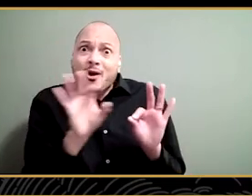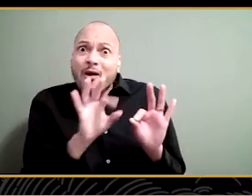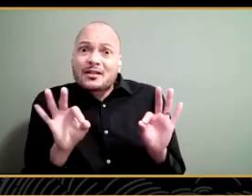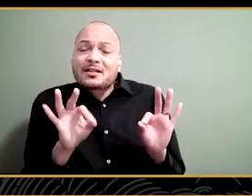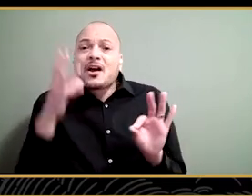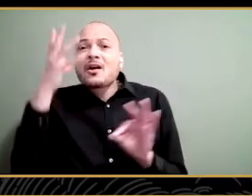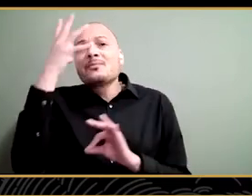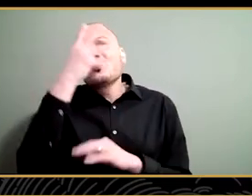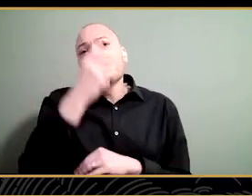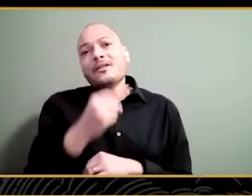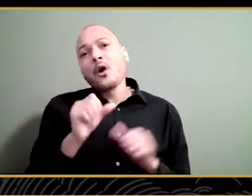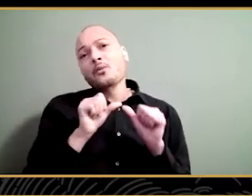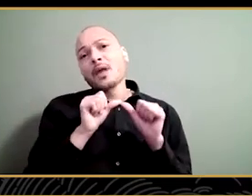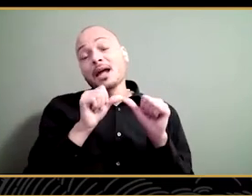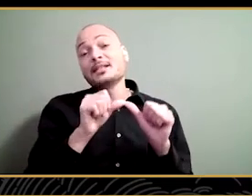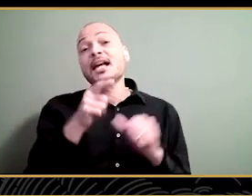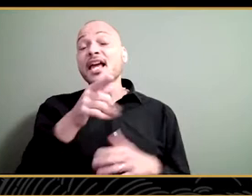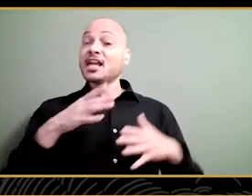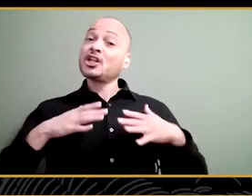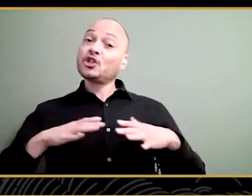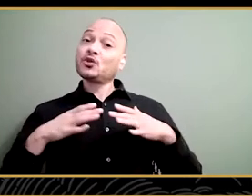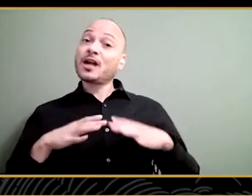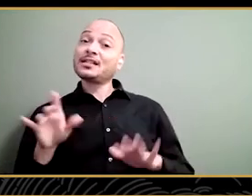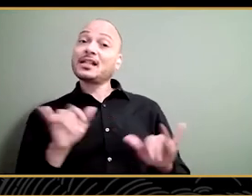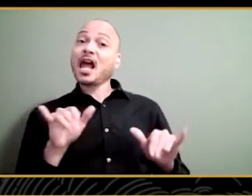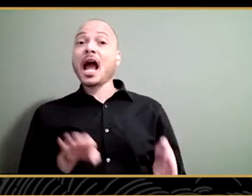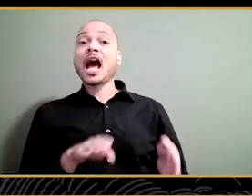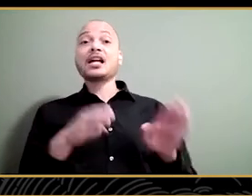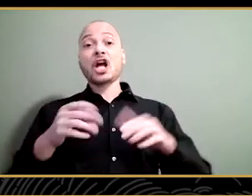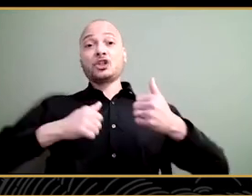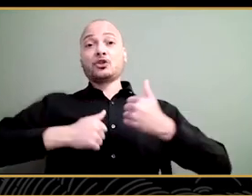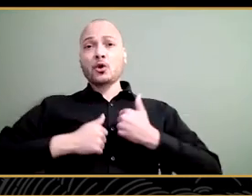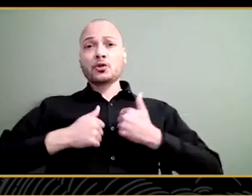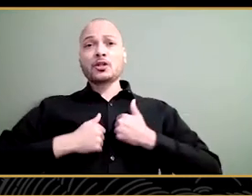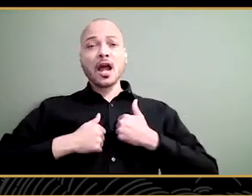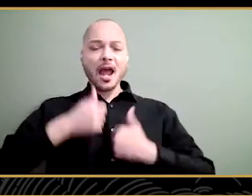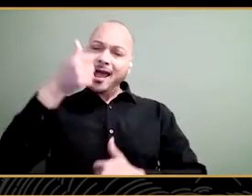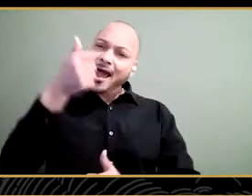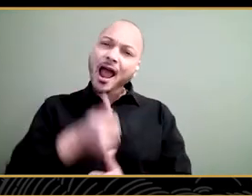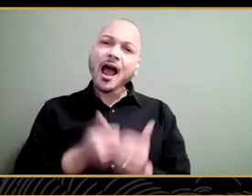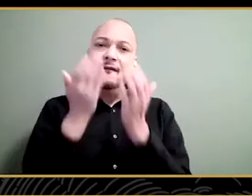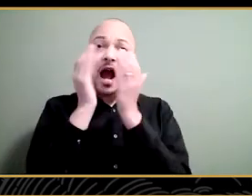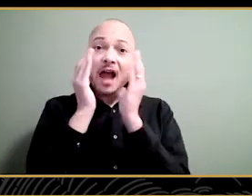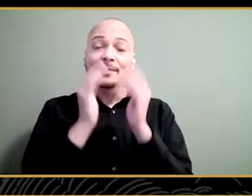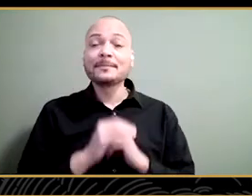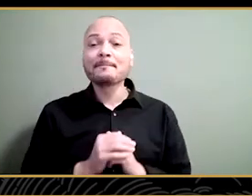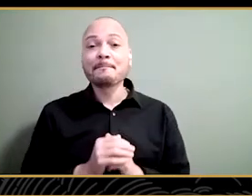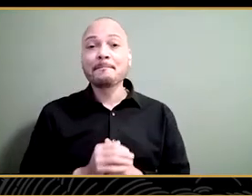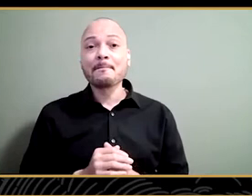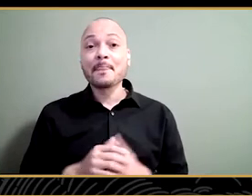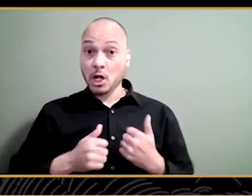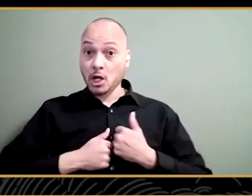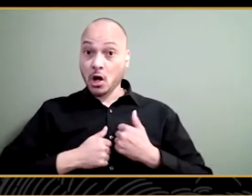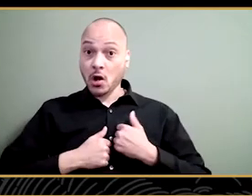Each verse of poetry is outlined in a red rectangle as the poet reads. This rectangle moves down